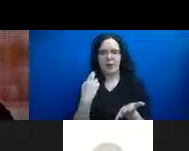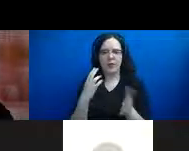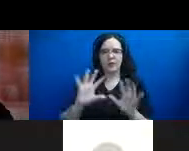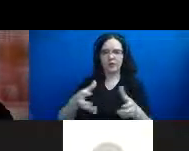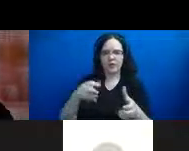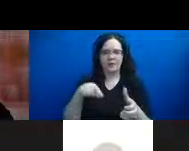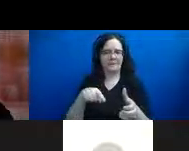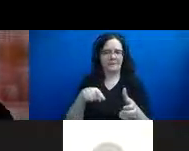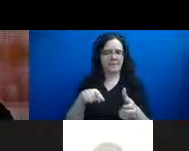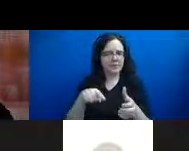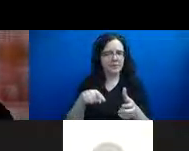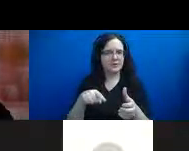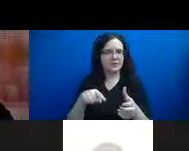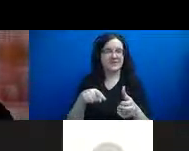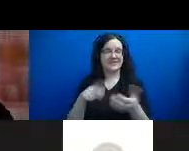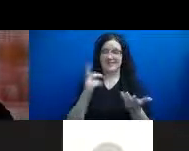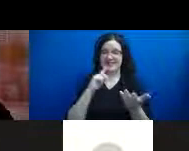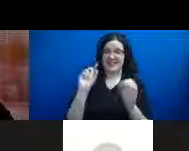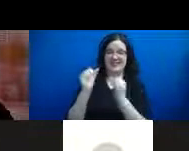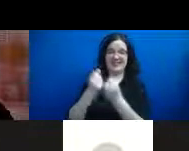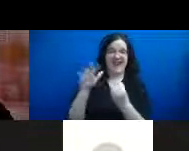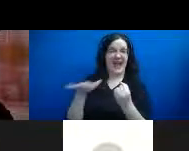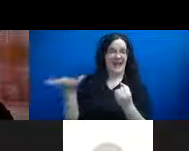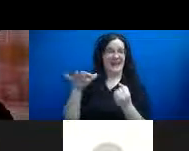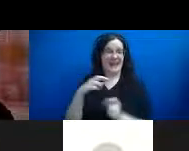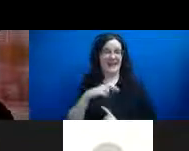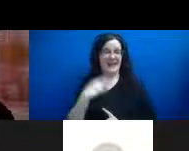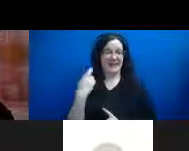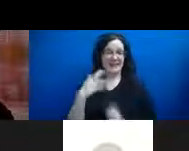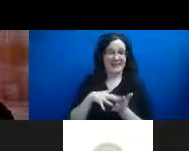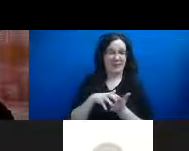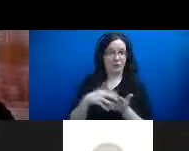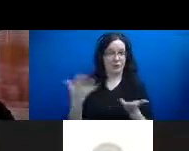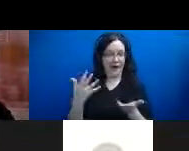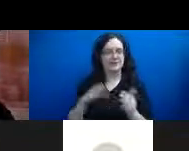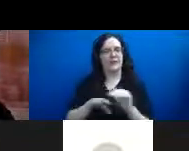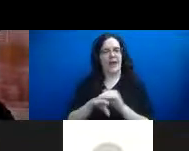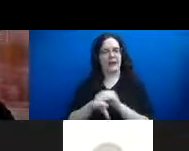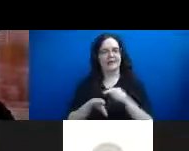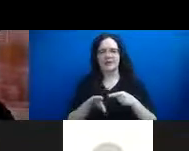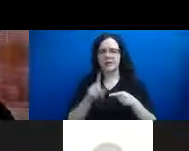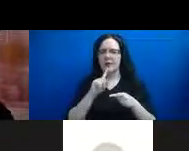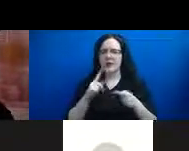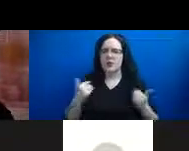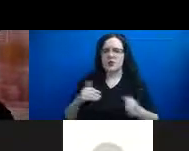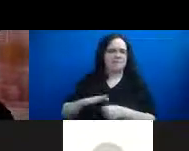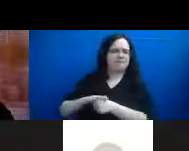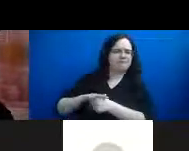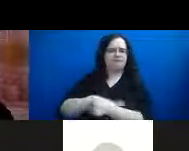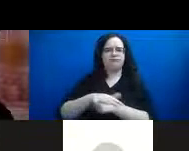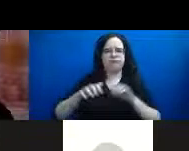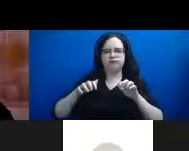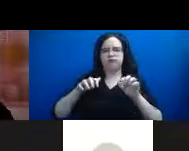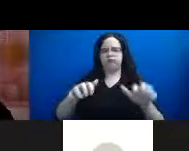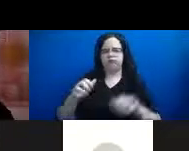group, a vulnerability in society, is access. We're really saturated right now with gambling, and that really